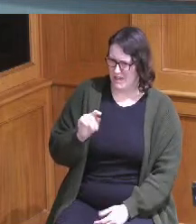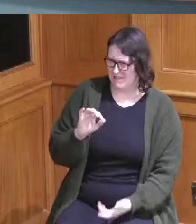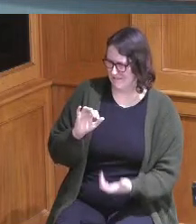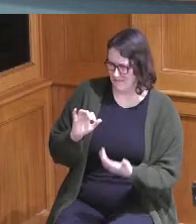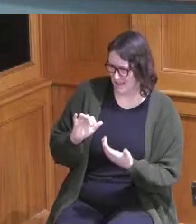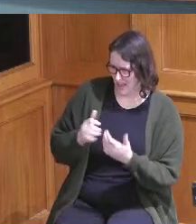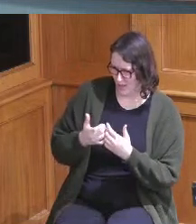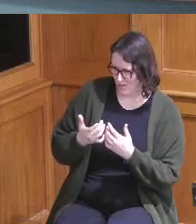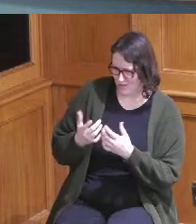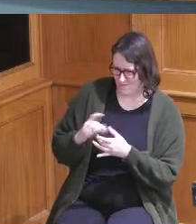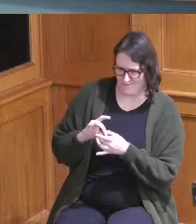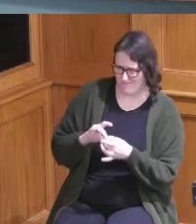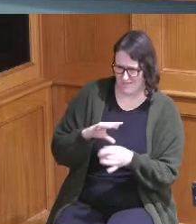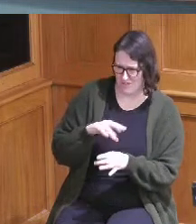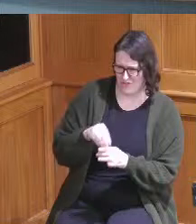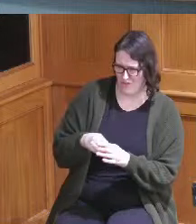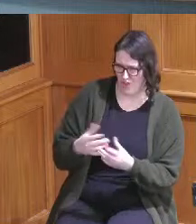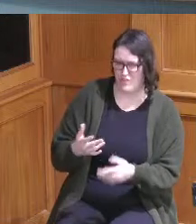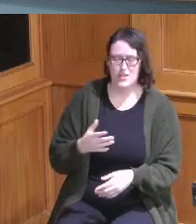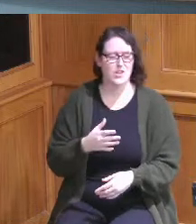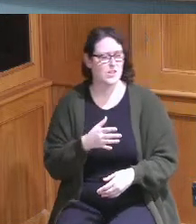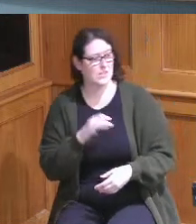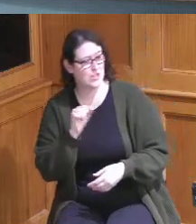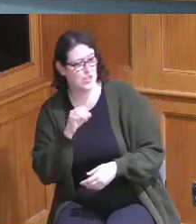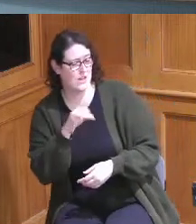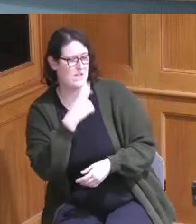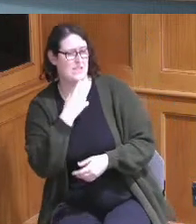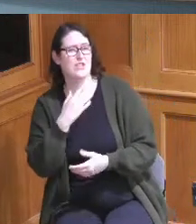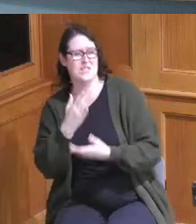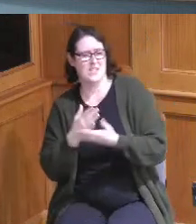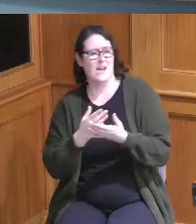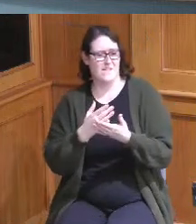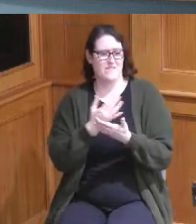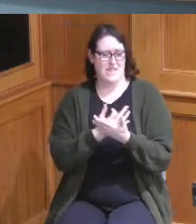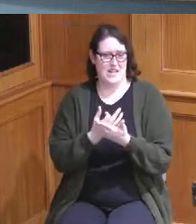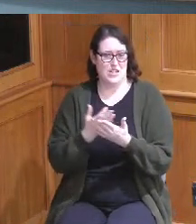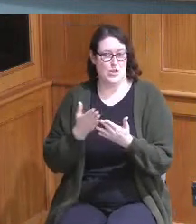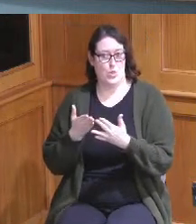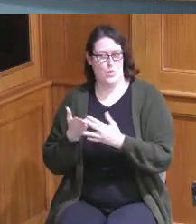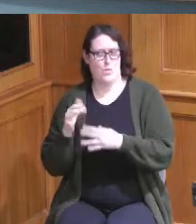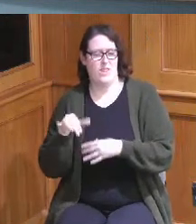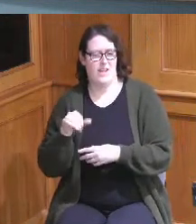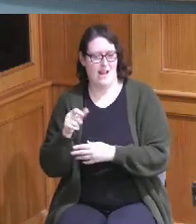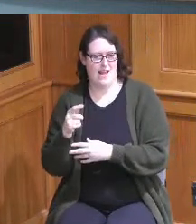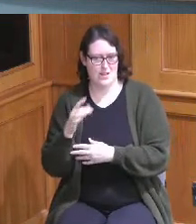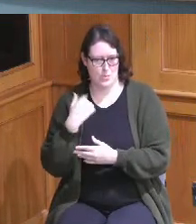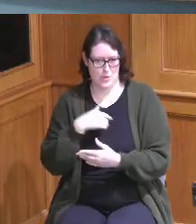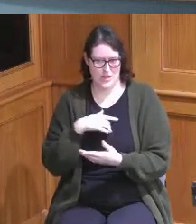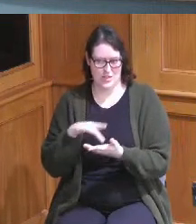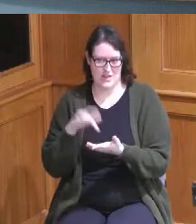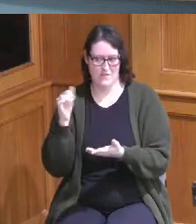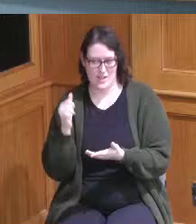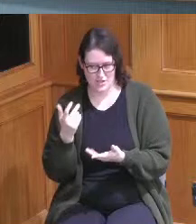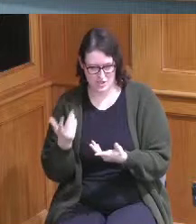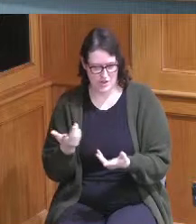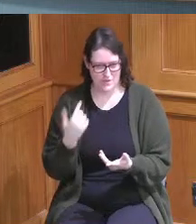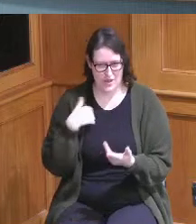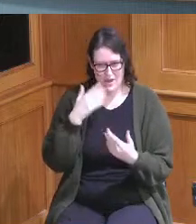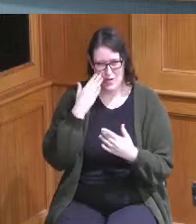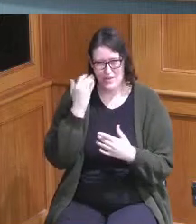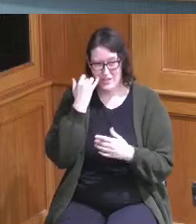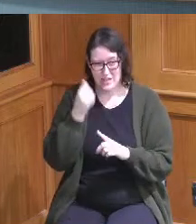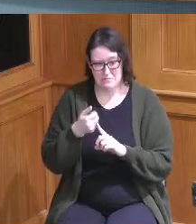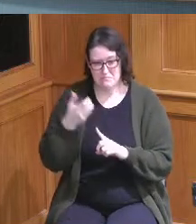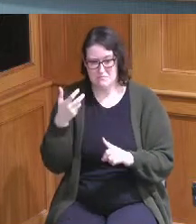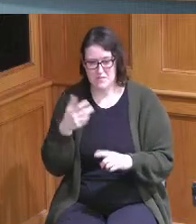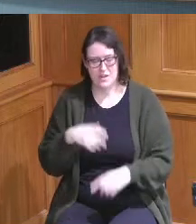is some financing through the Inflation Reduction Act that this takes advantage of. So I don't know if you can go into a little more detail